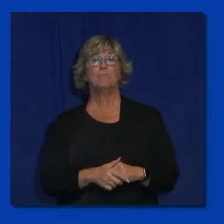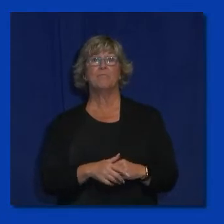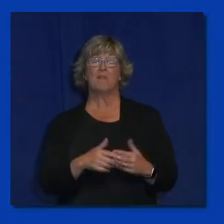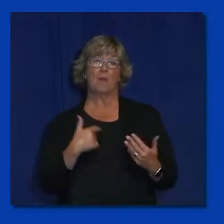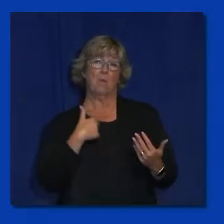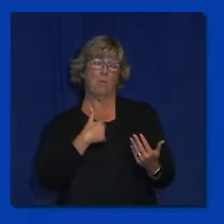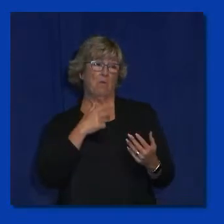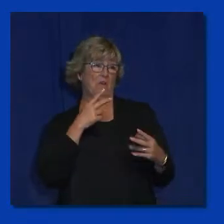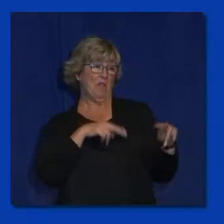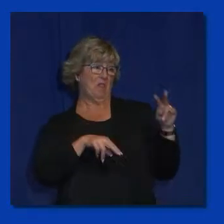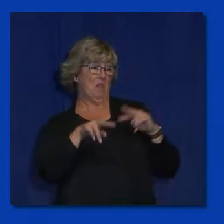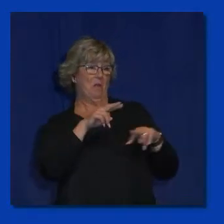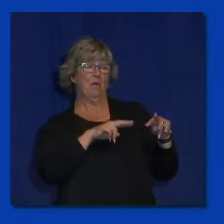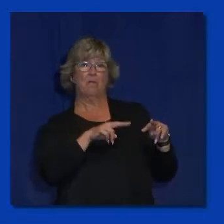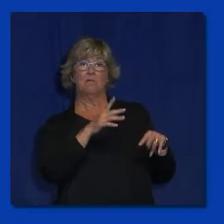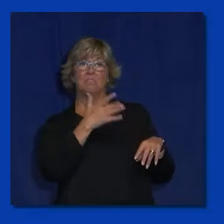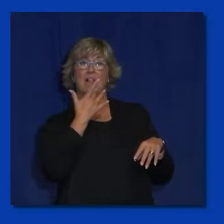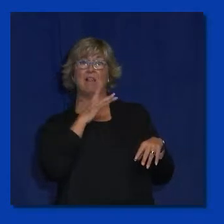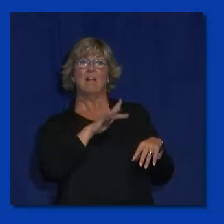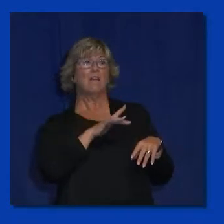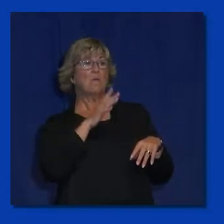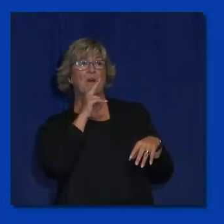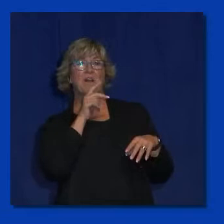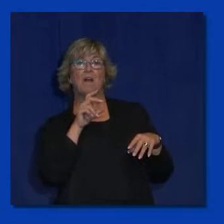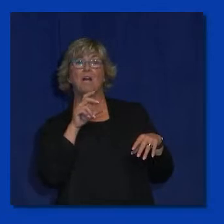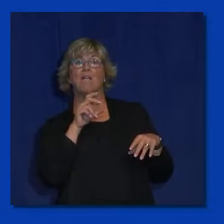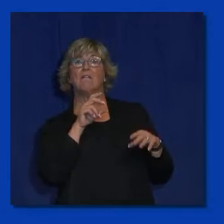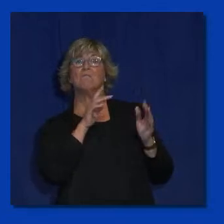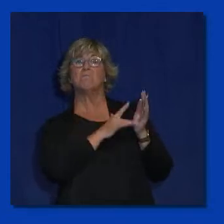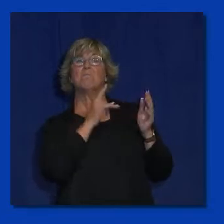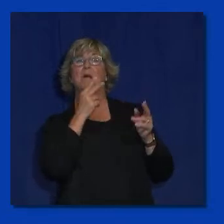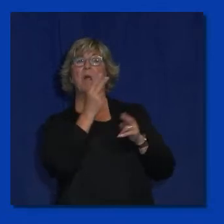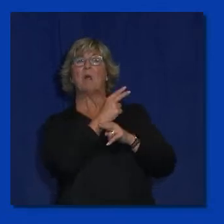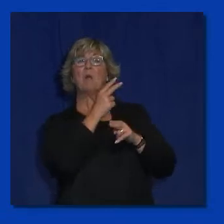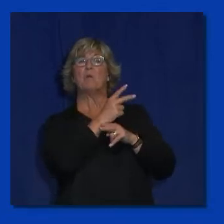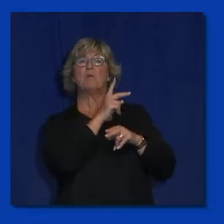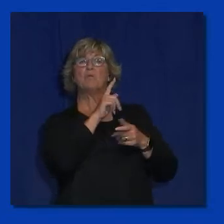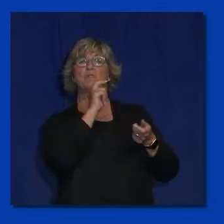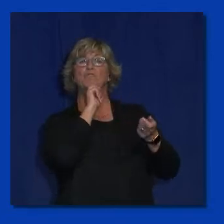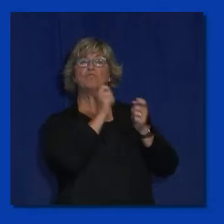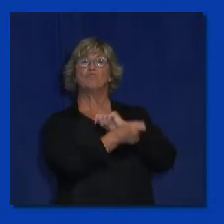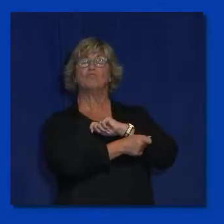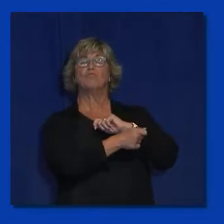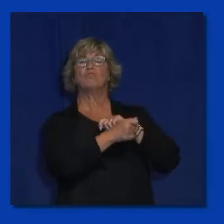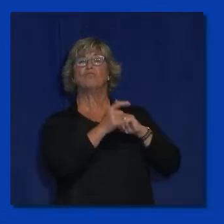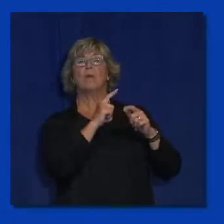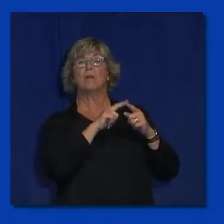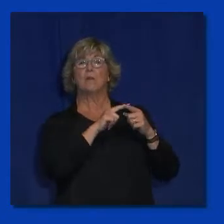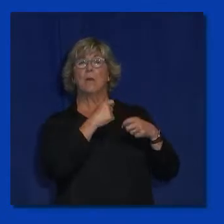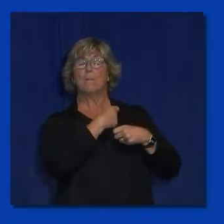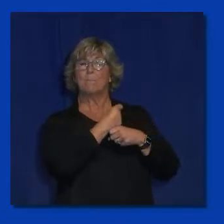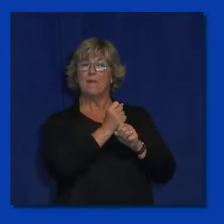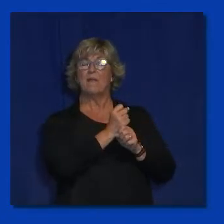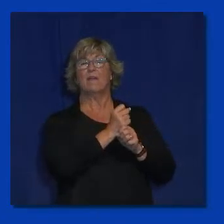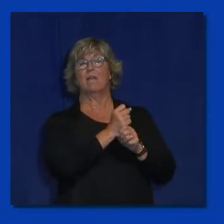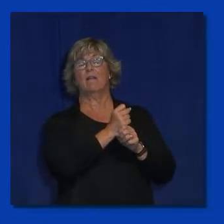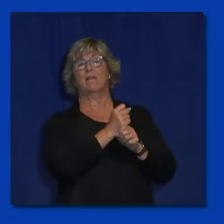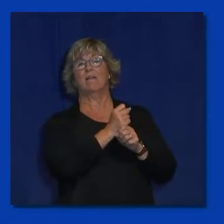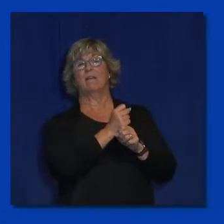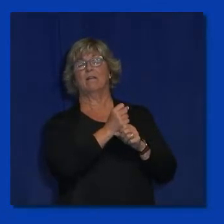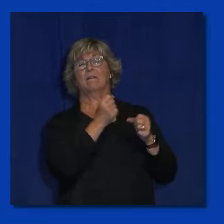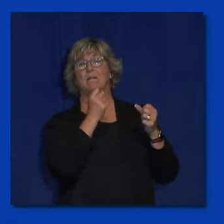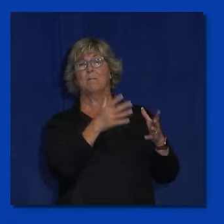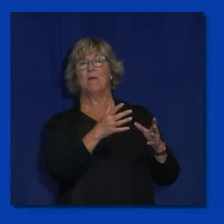vestiges to a world that is radically changing, the old shopping mall, and so we want to look to see what we can do in terms of converting them as